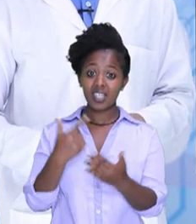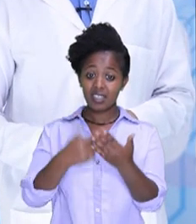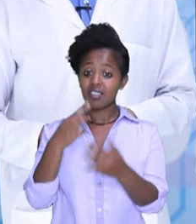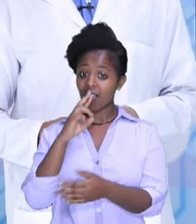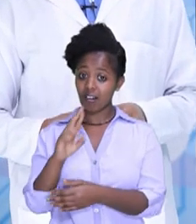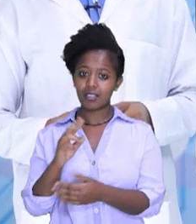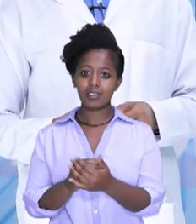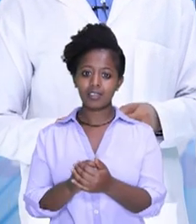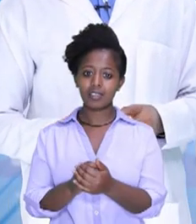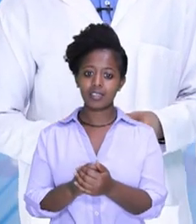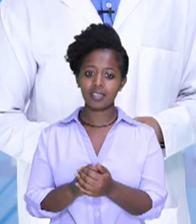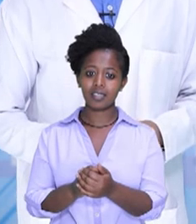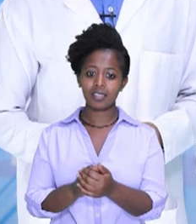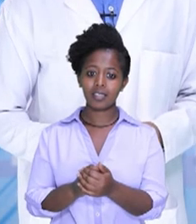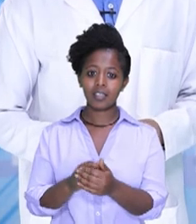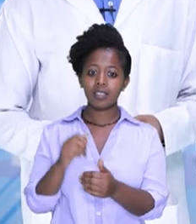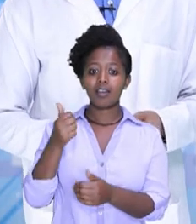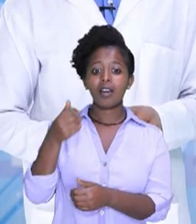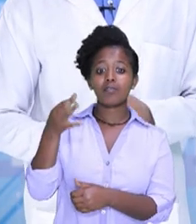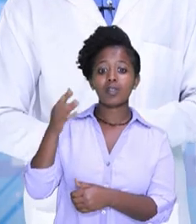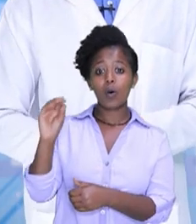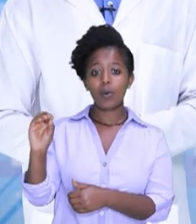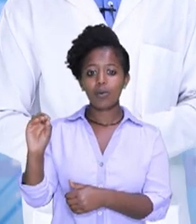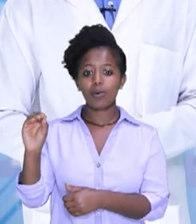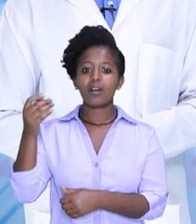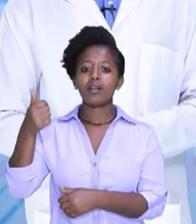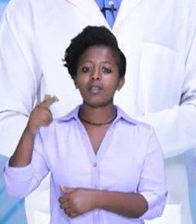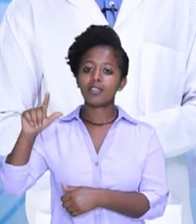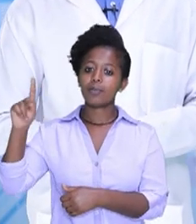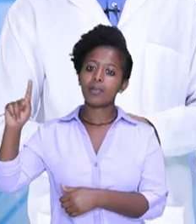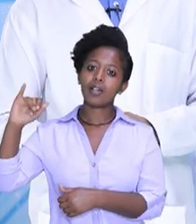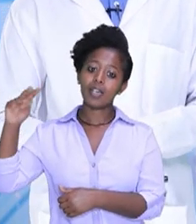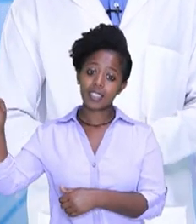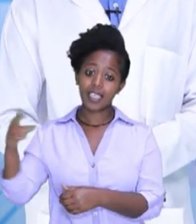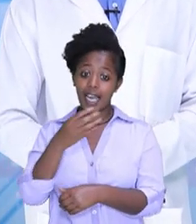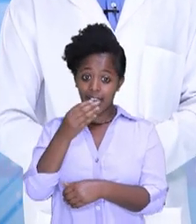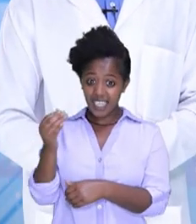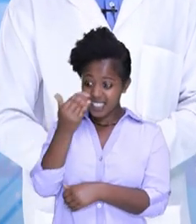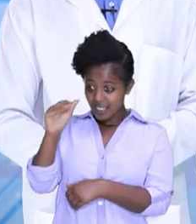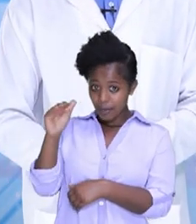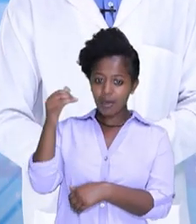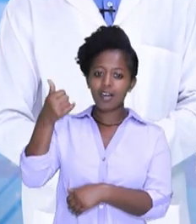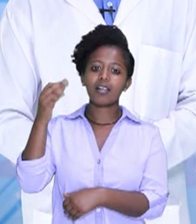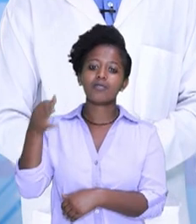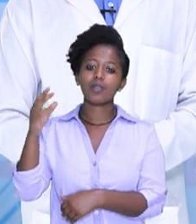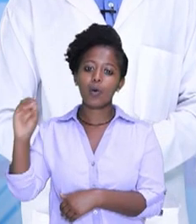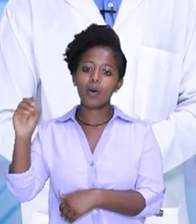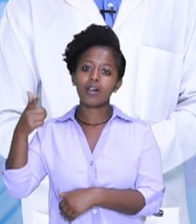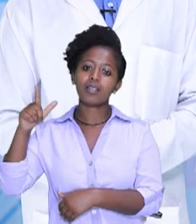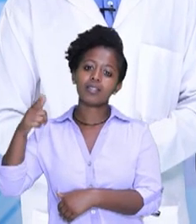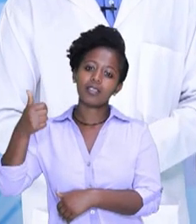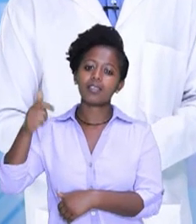These are the Afro-Alpine vegetation and Sub-Afro-Alpine